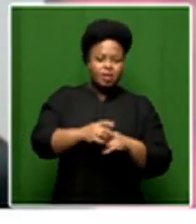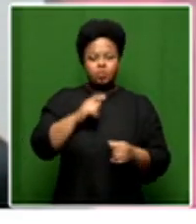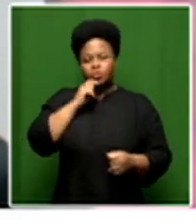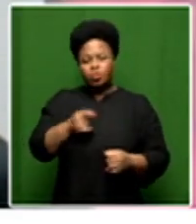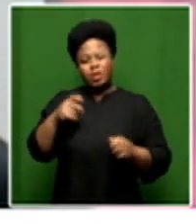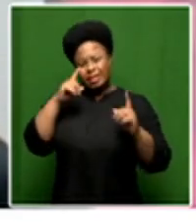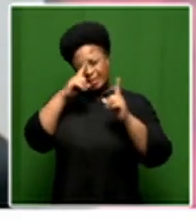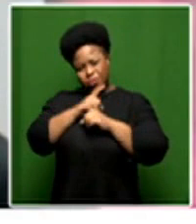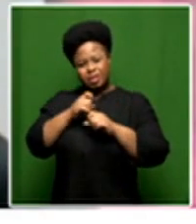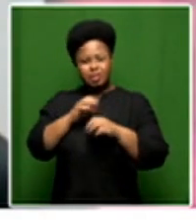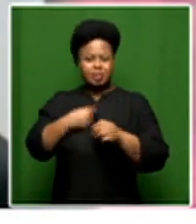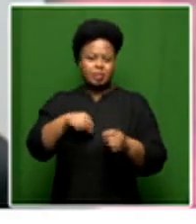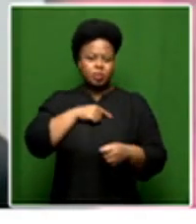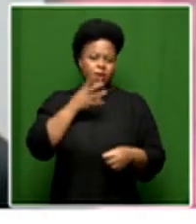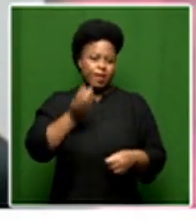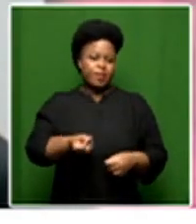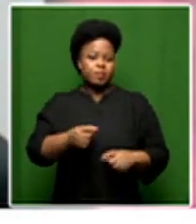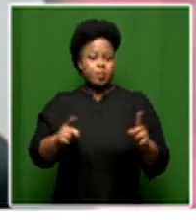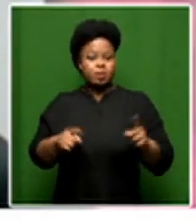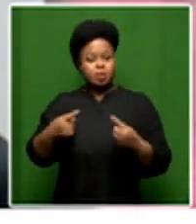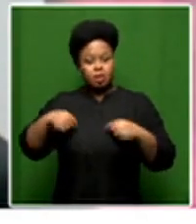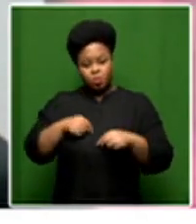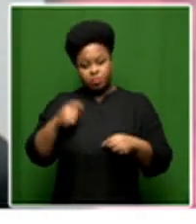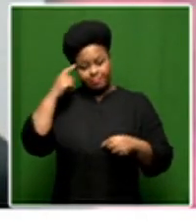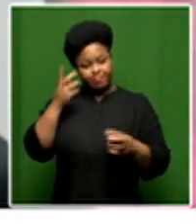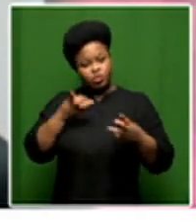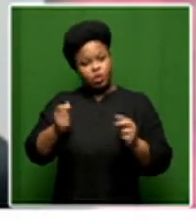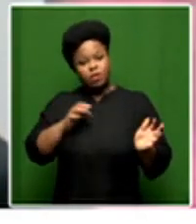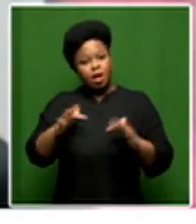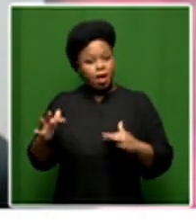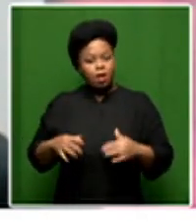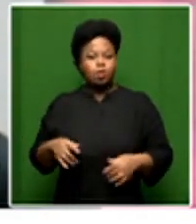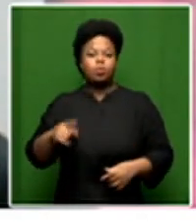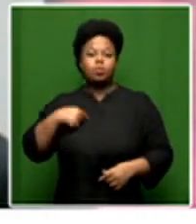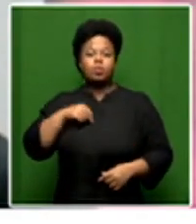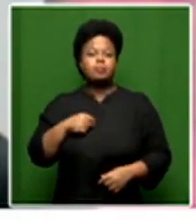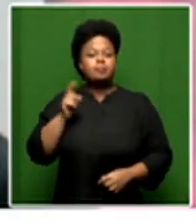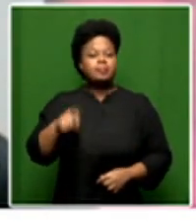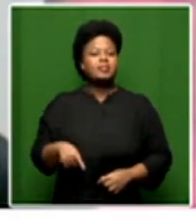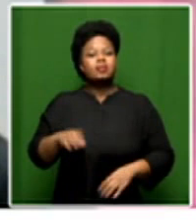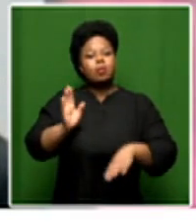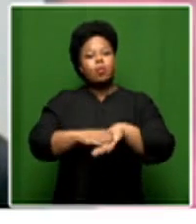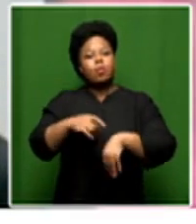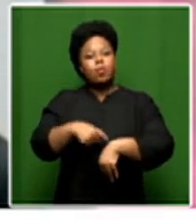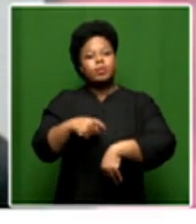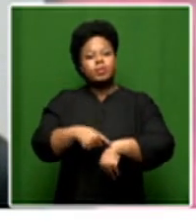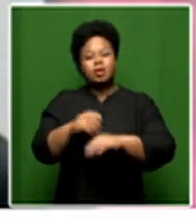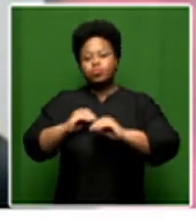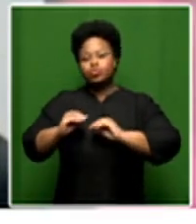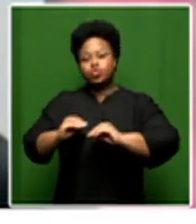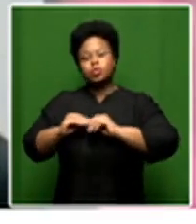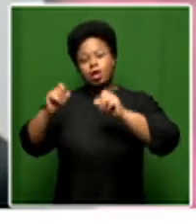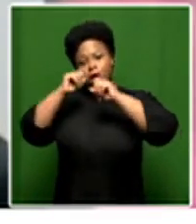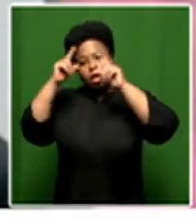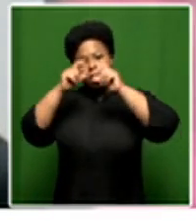their complications. So our issue and the solution in that regard is that we need to spend more time on the educational